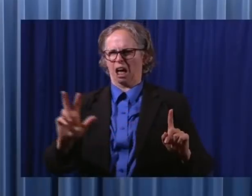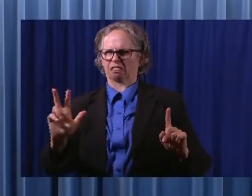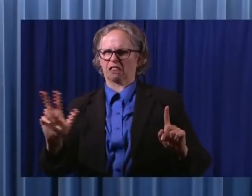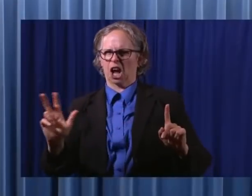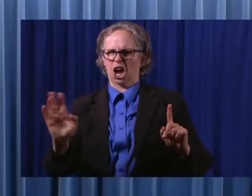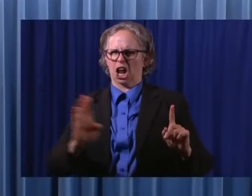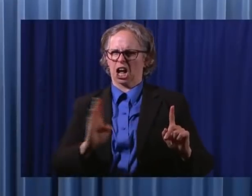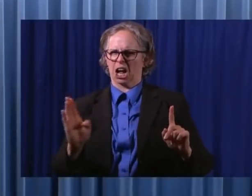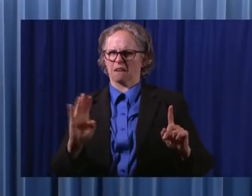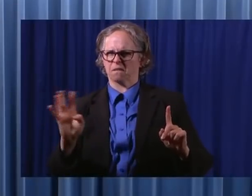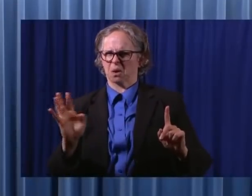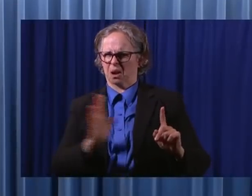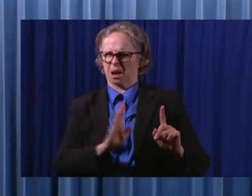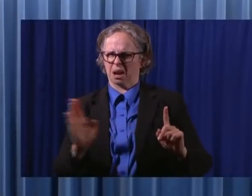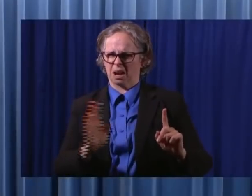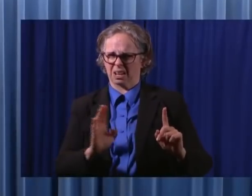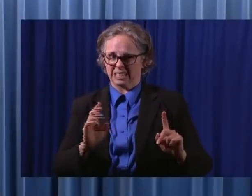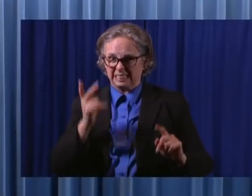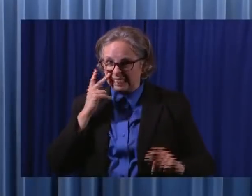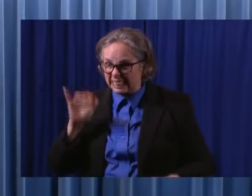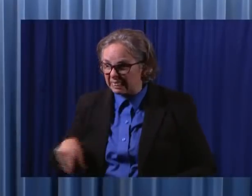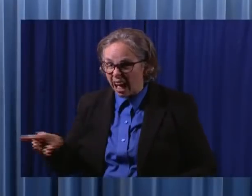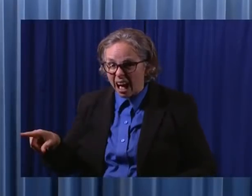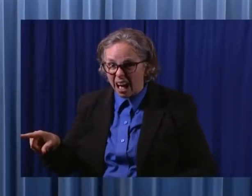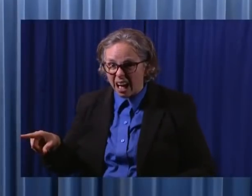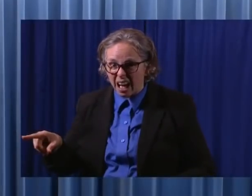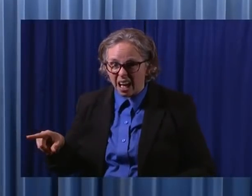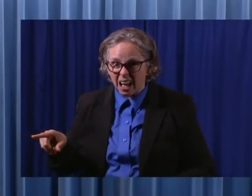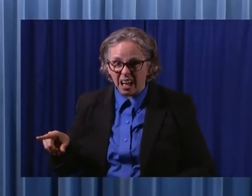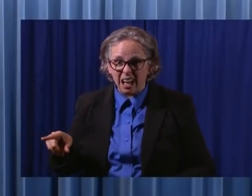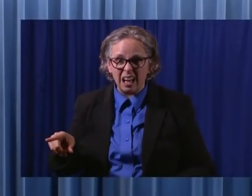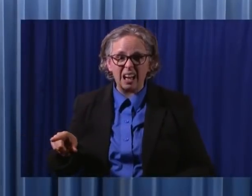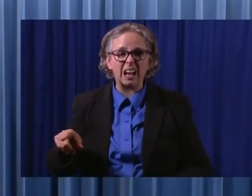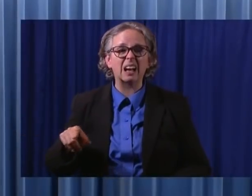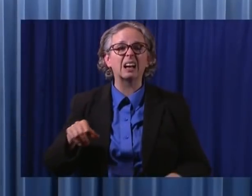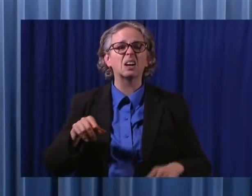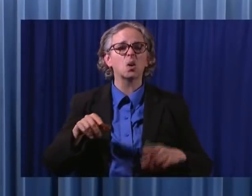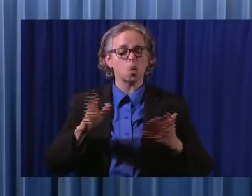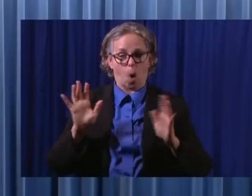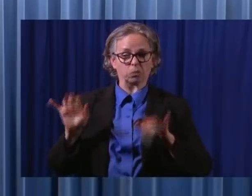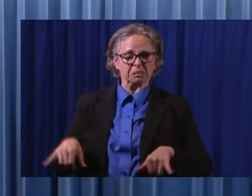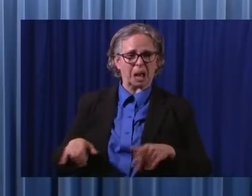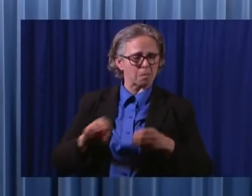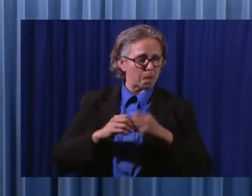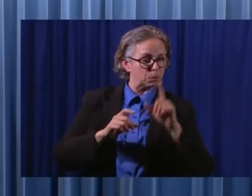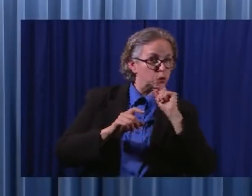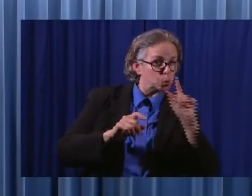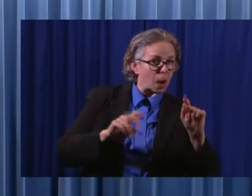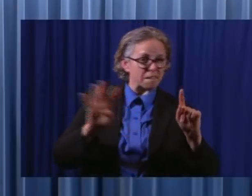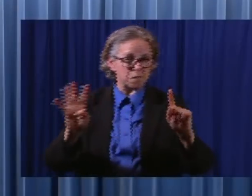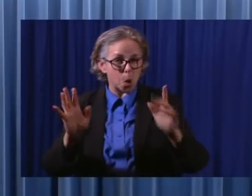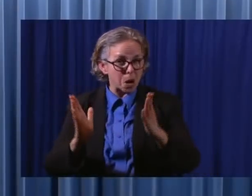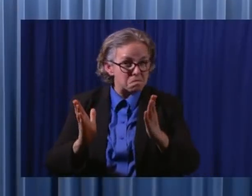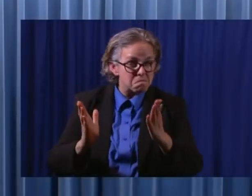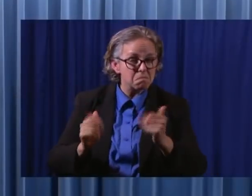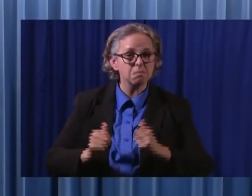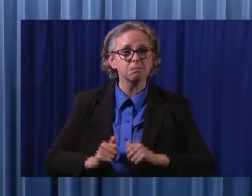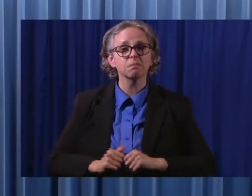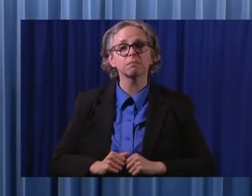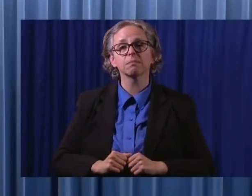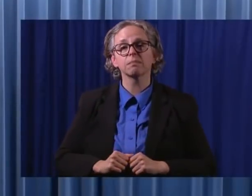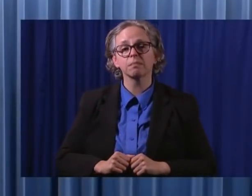to be showing up more. Are you seeing that in Montgomery County, or any change in that at all? Yes, well, as has happened